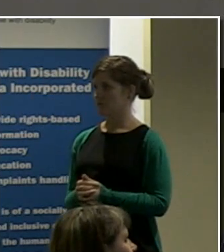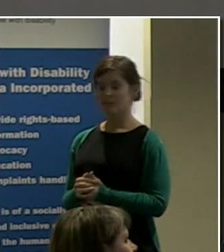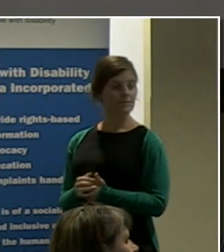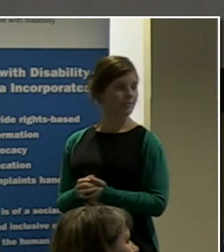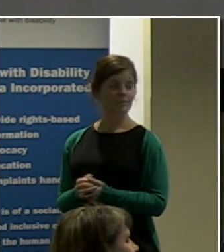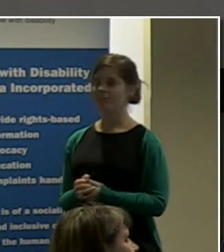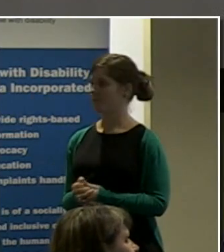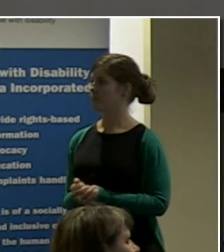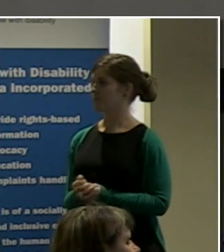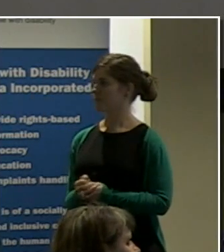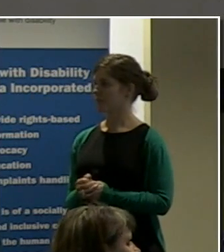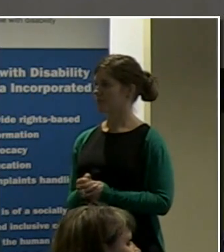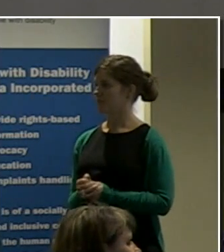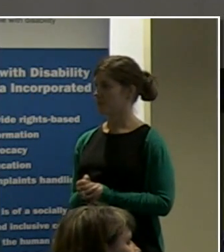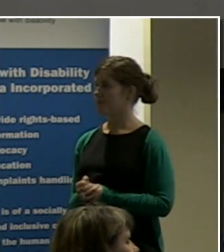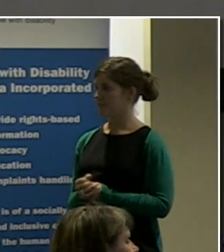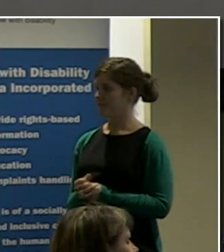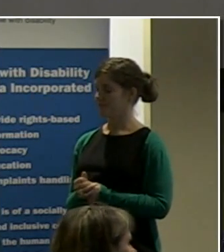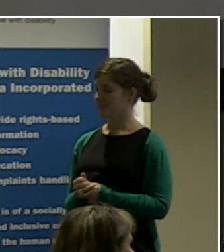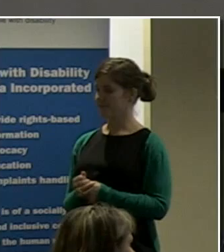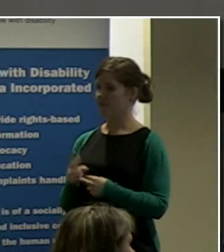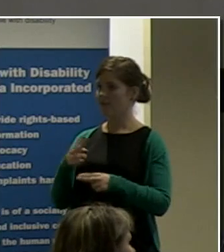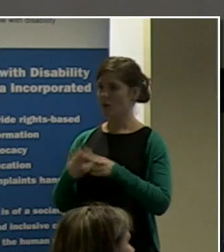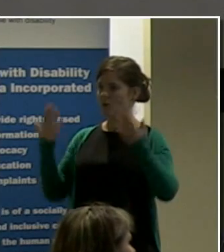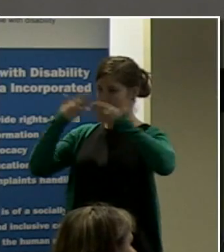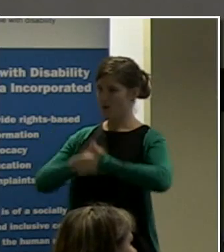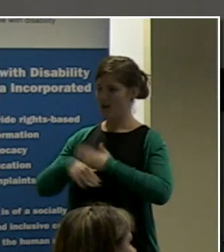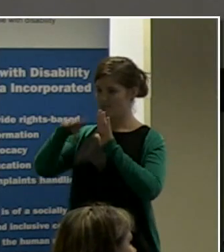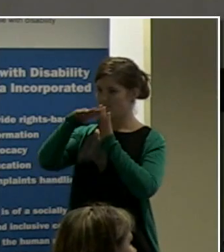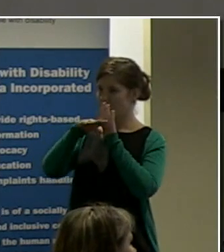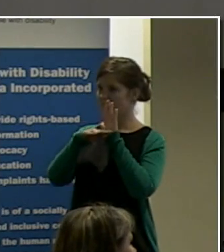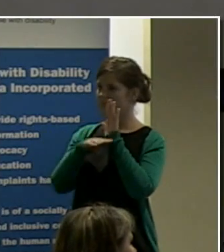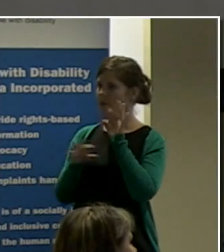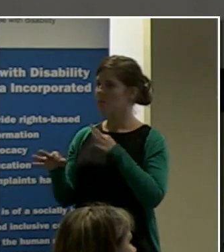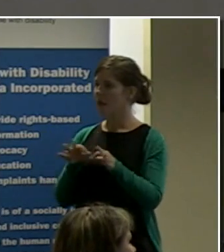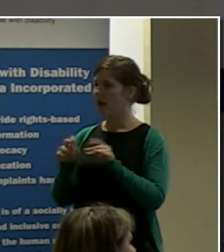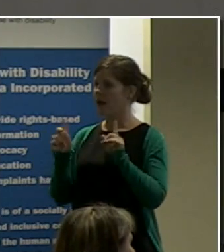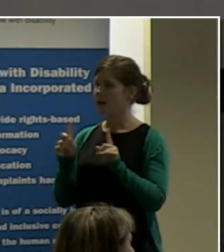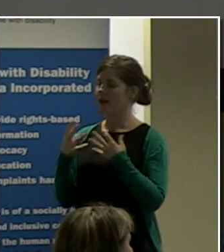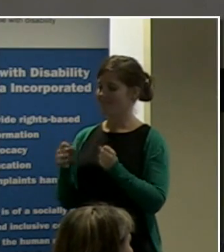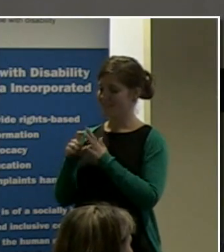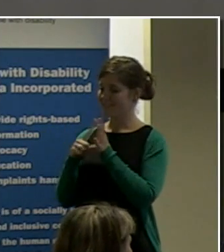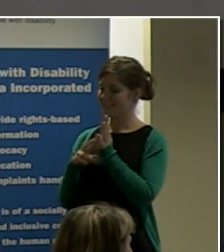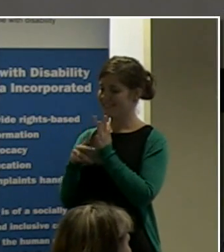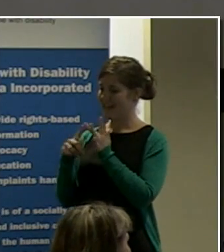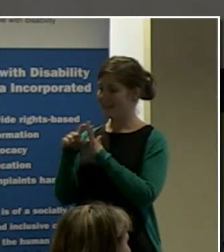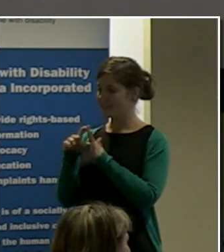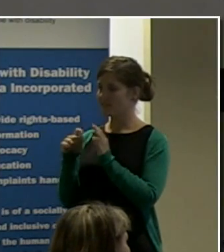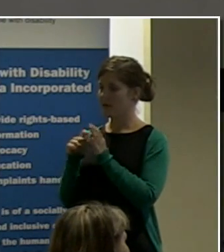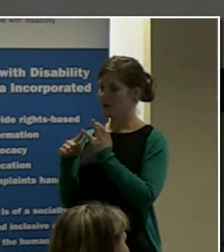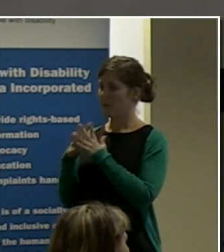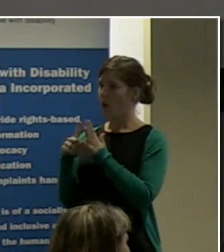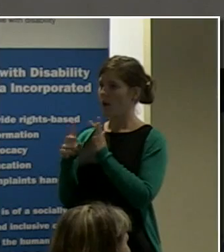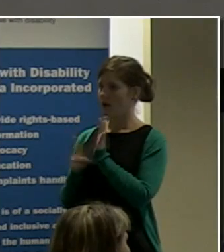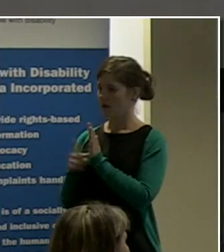terms of the running order for tonight, we've got David Bowen, who is the head of the